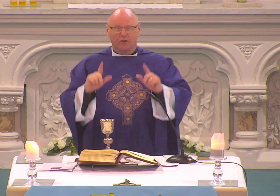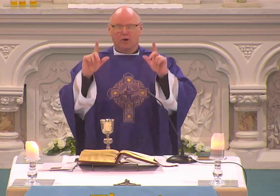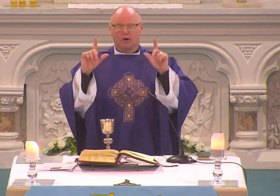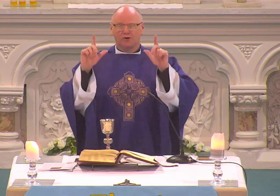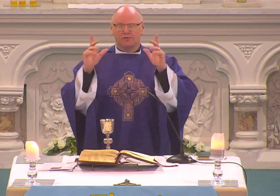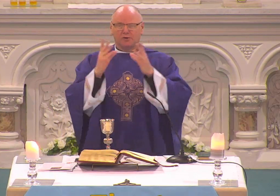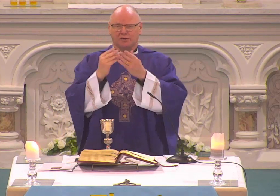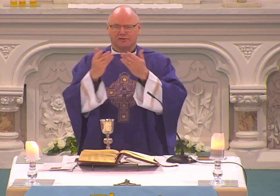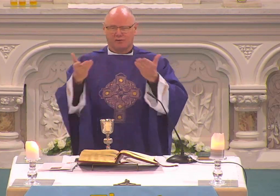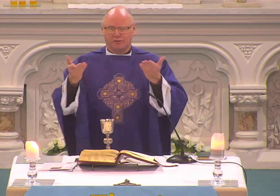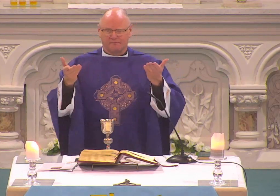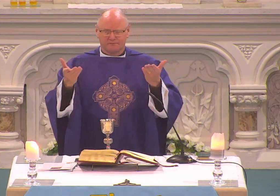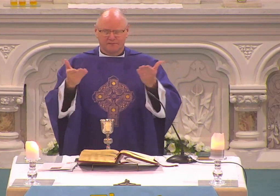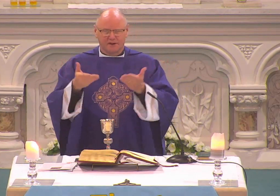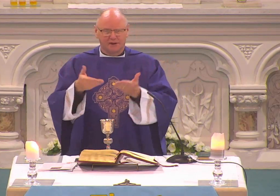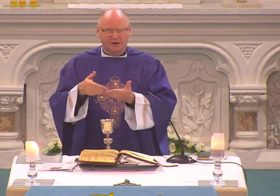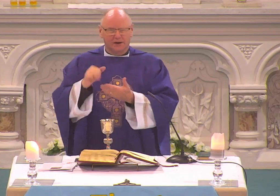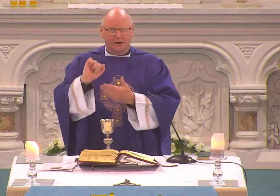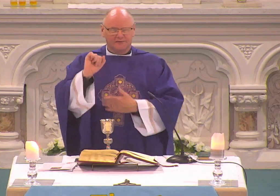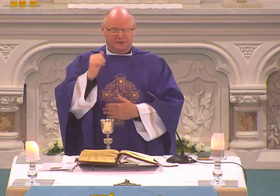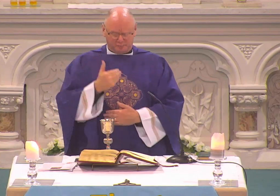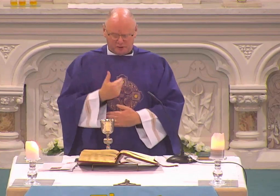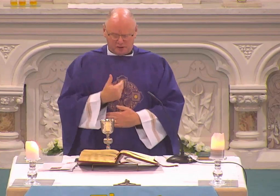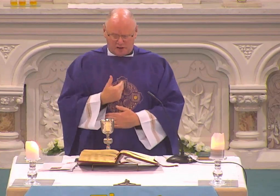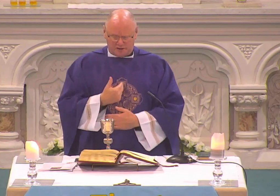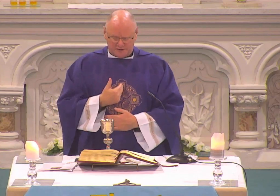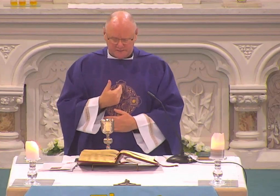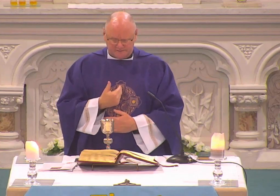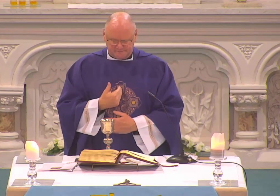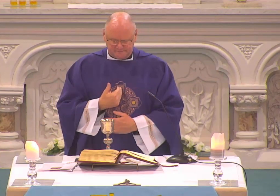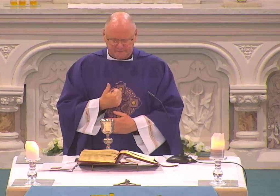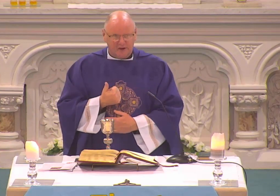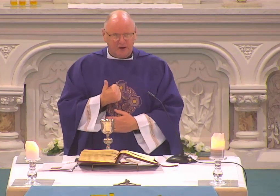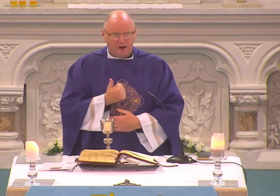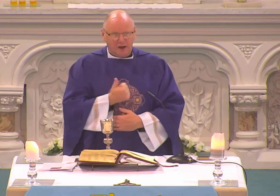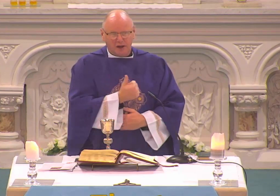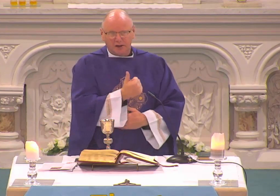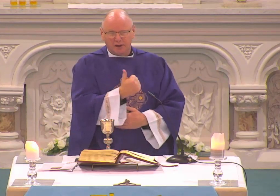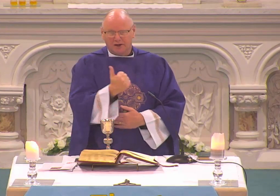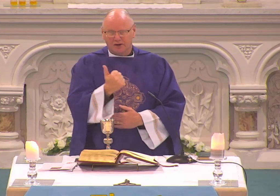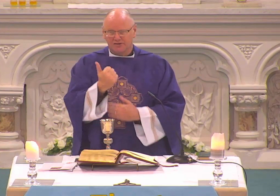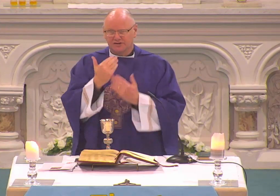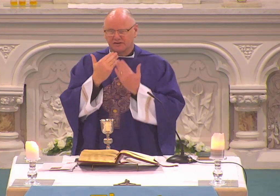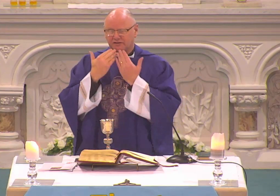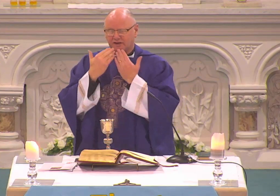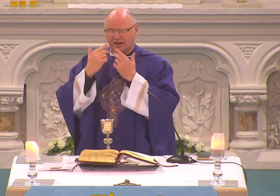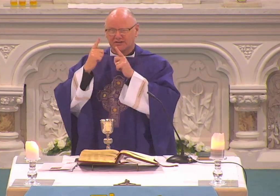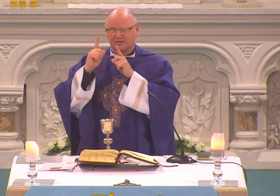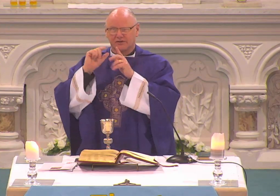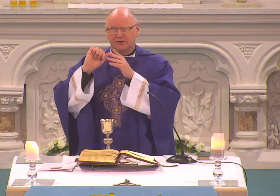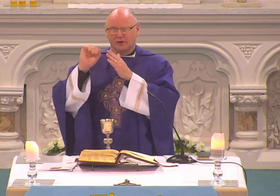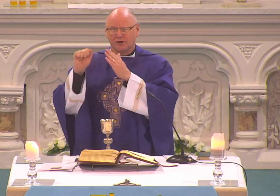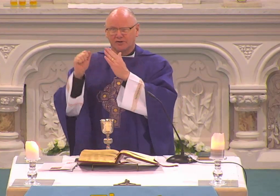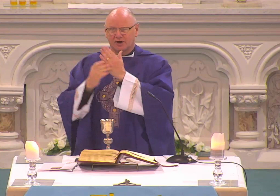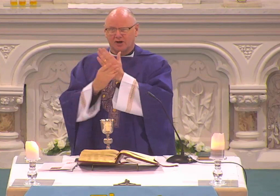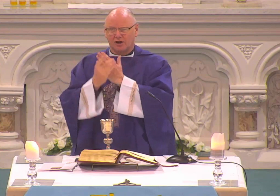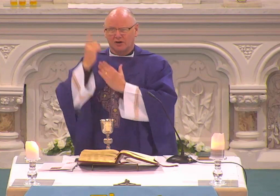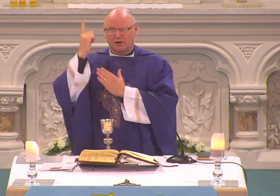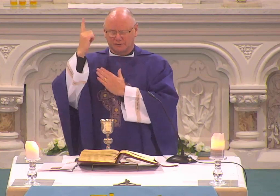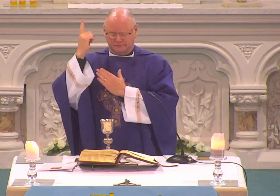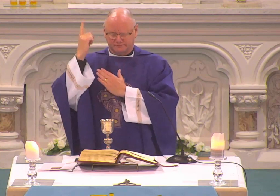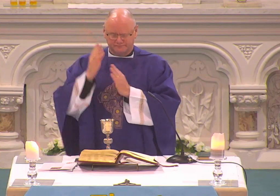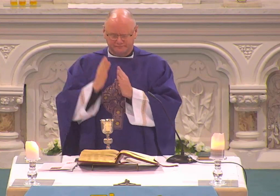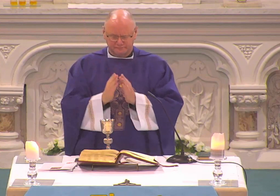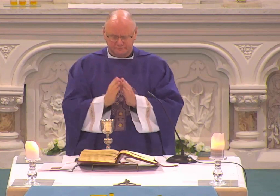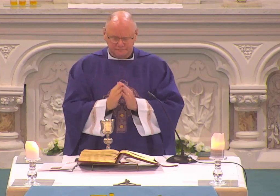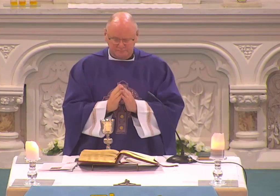The Lord be with you. Lift up your hearts. Let us give thanks to the Lord our God.